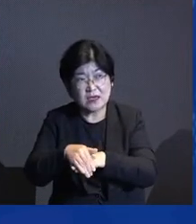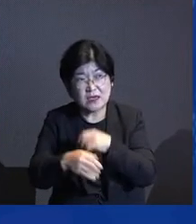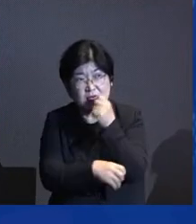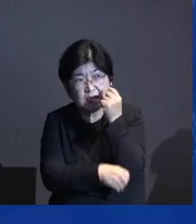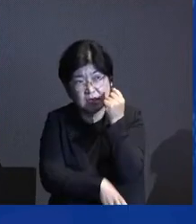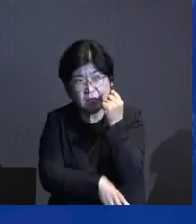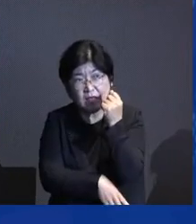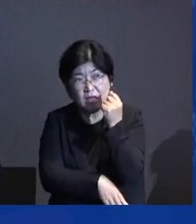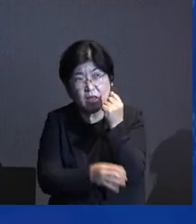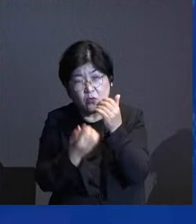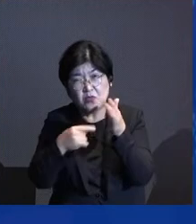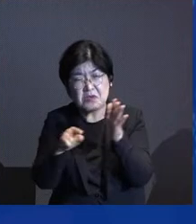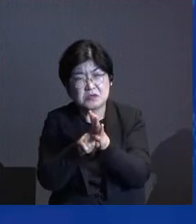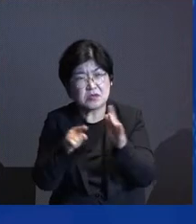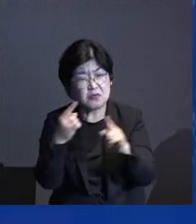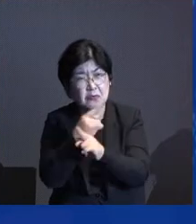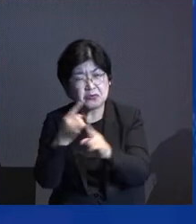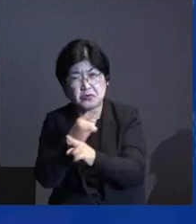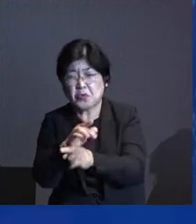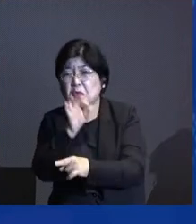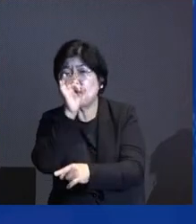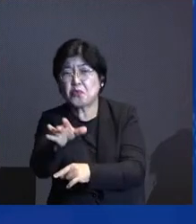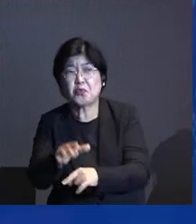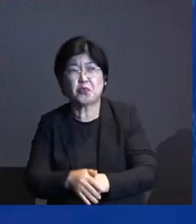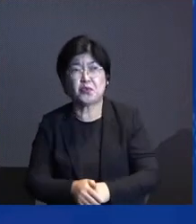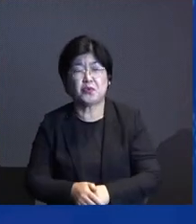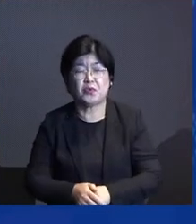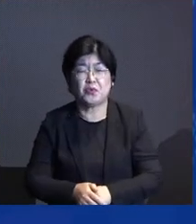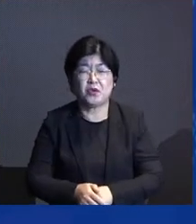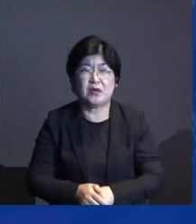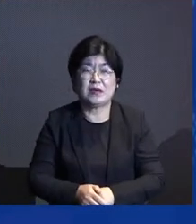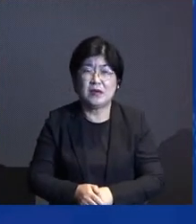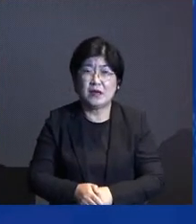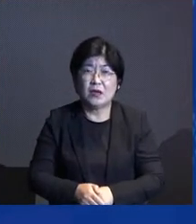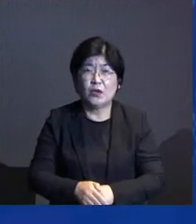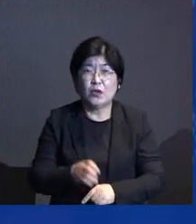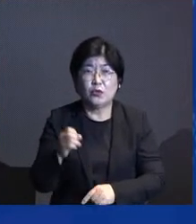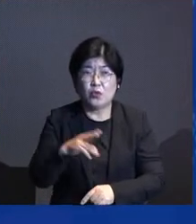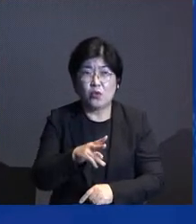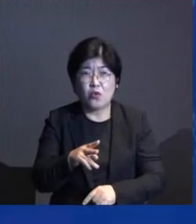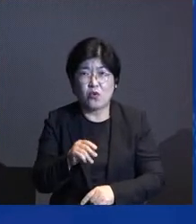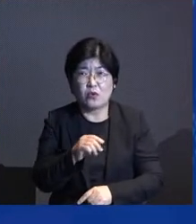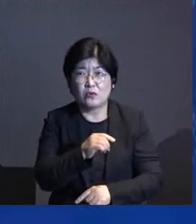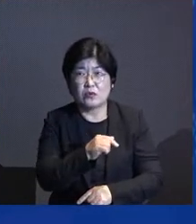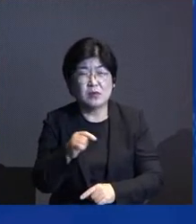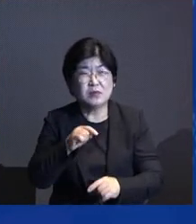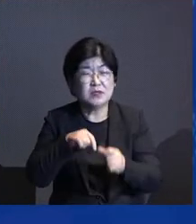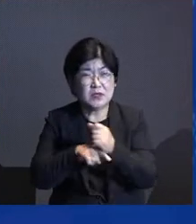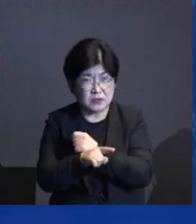transformed into a message that is more tangible, more operational, and indeed there is a need for human rights